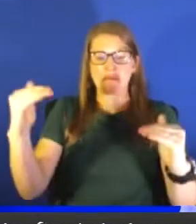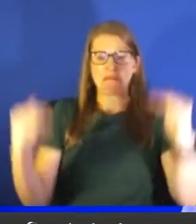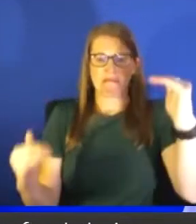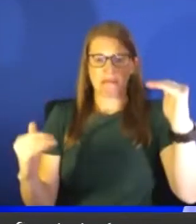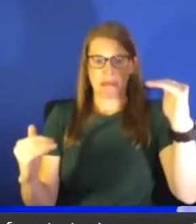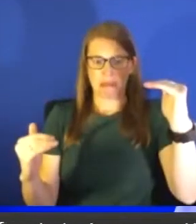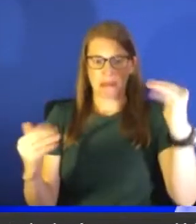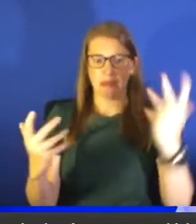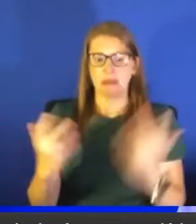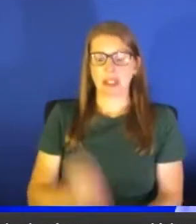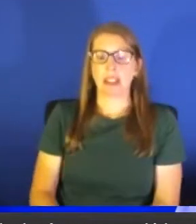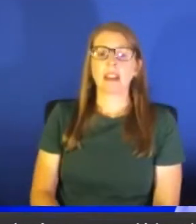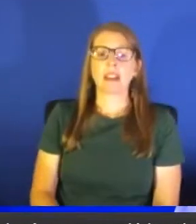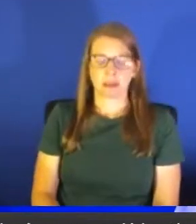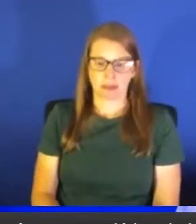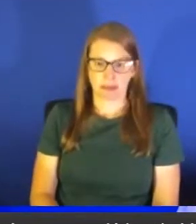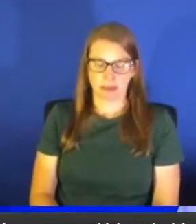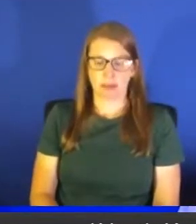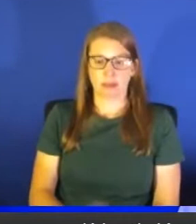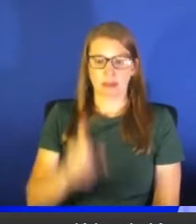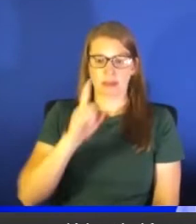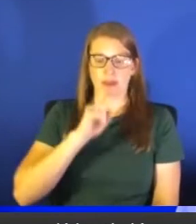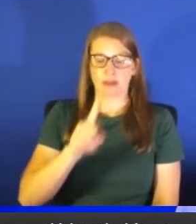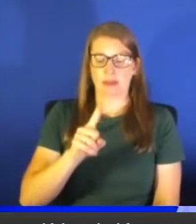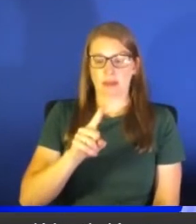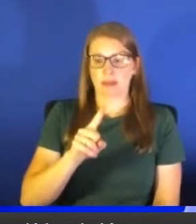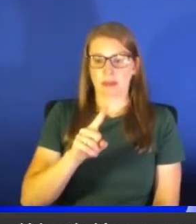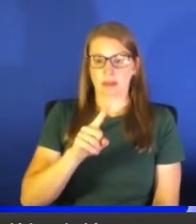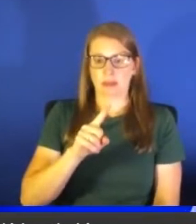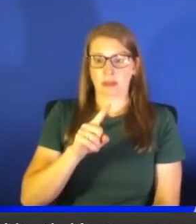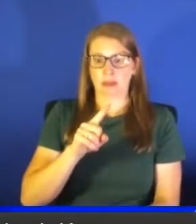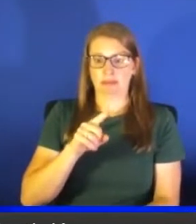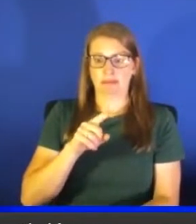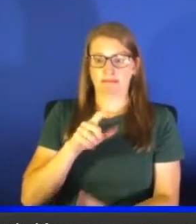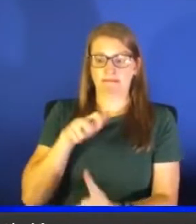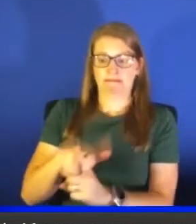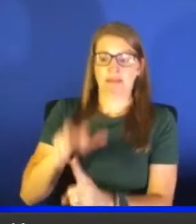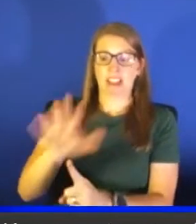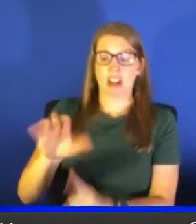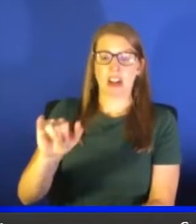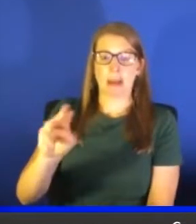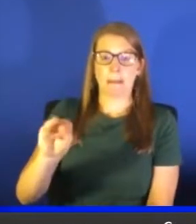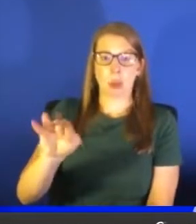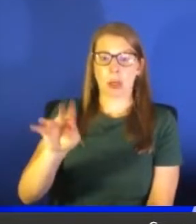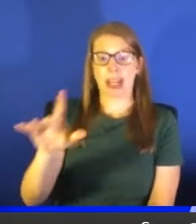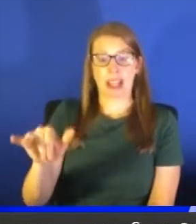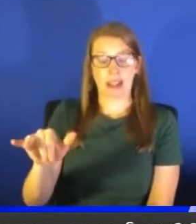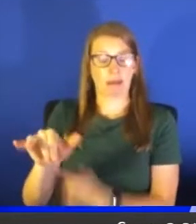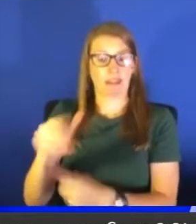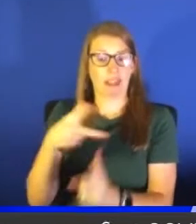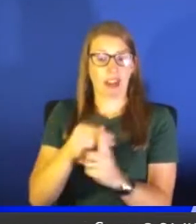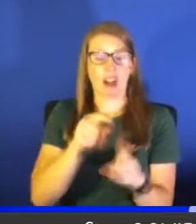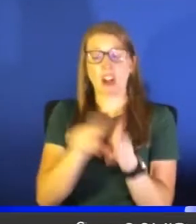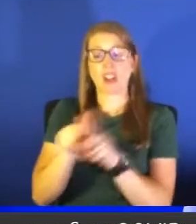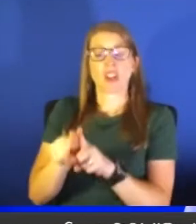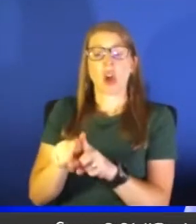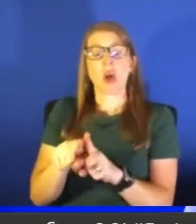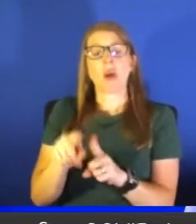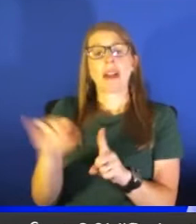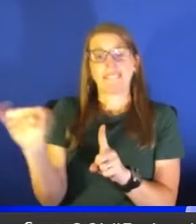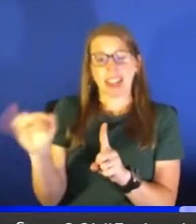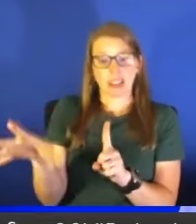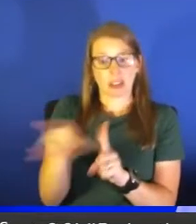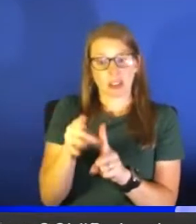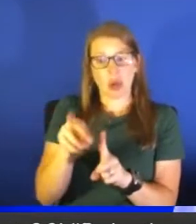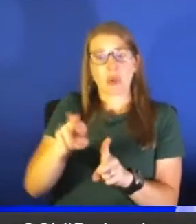attributable to the individual's immunity, mostly from vaccination, but also possibly from infection and reinfection. And so